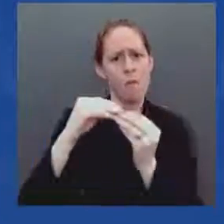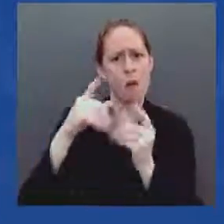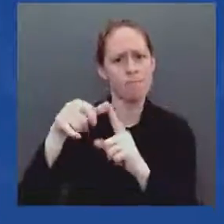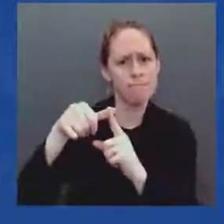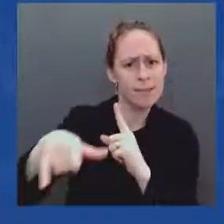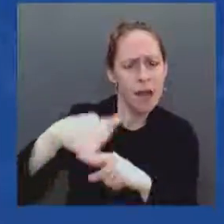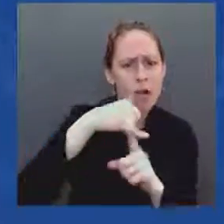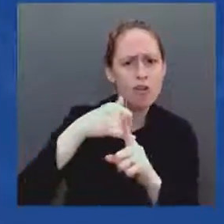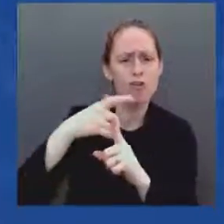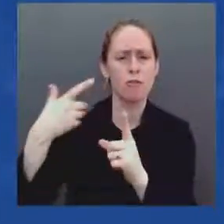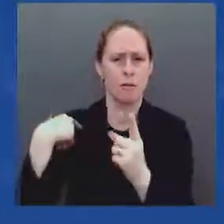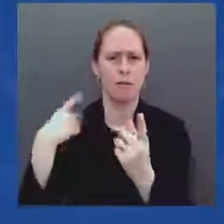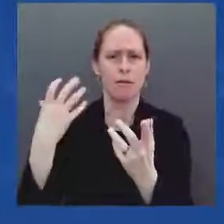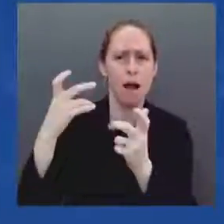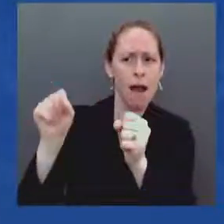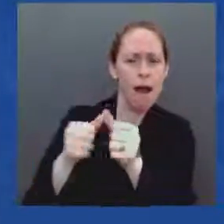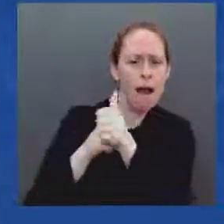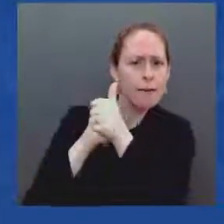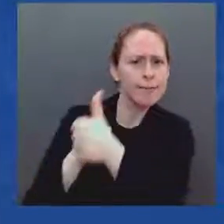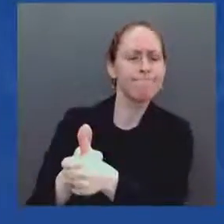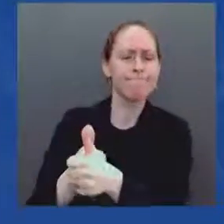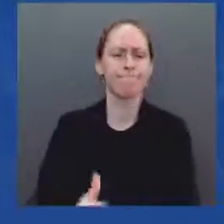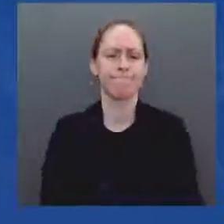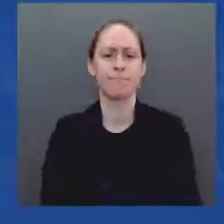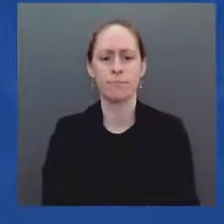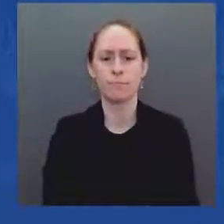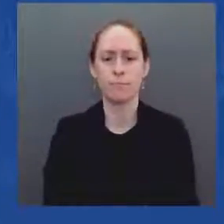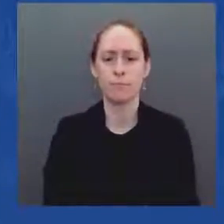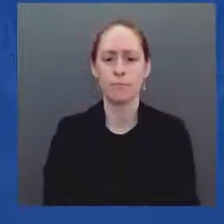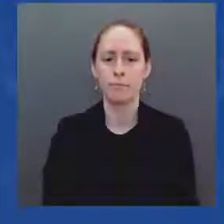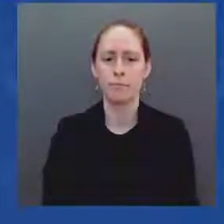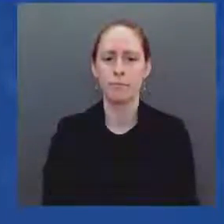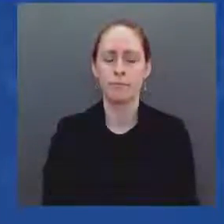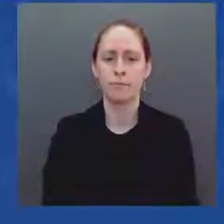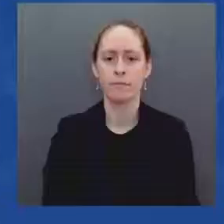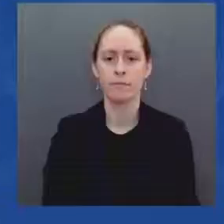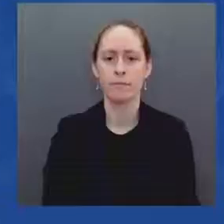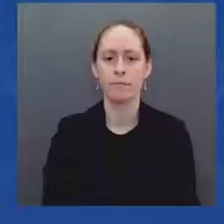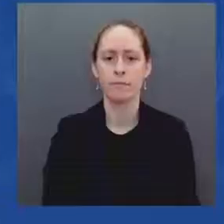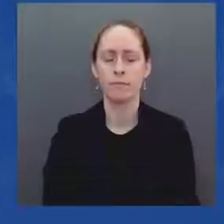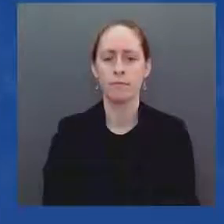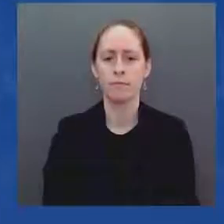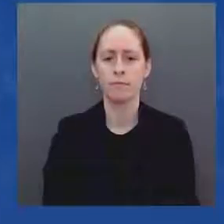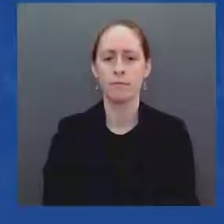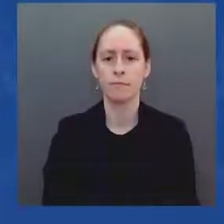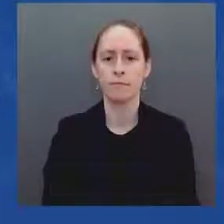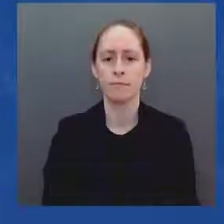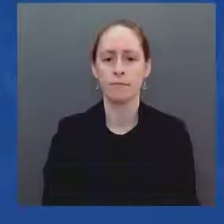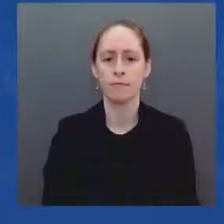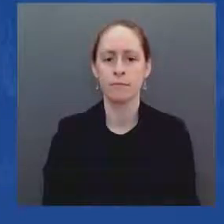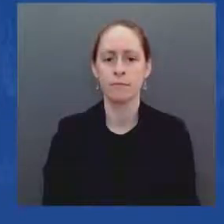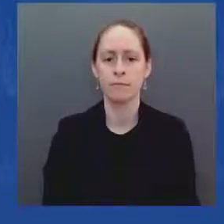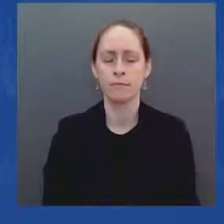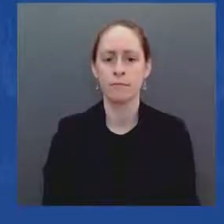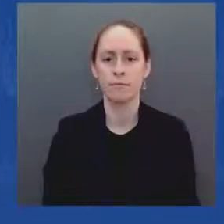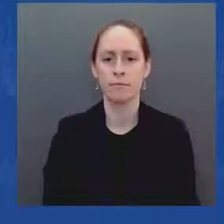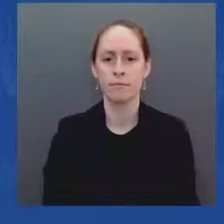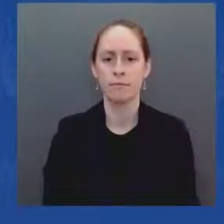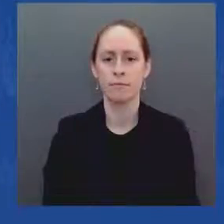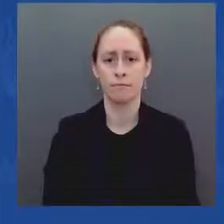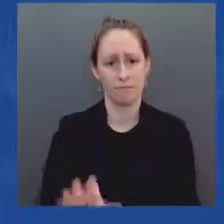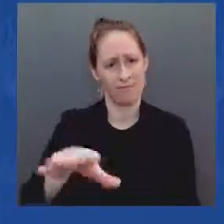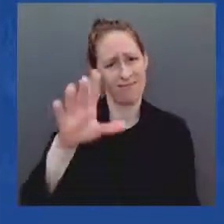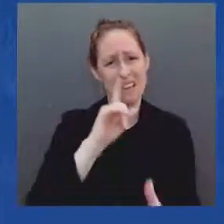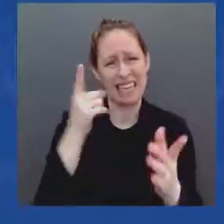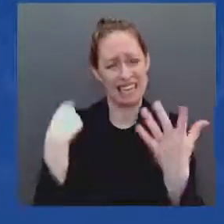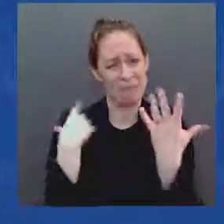As you said, Gov, we're going to try like the devil to keep schools open, because we do know, study after study, as all of you know, and you've